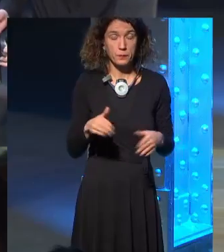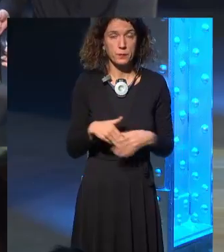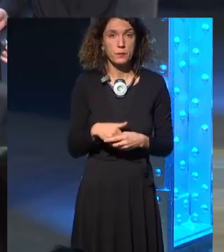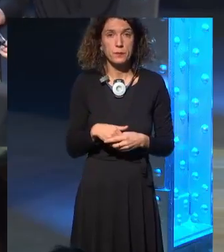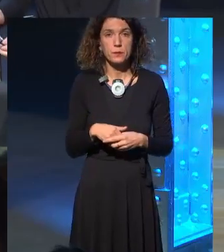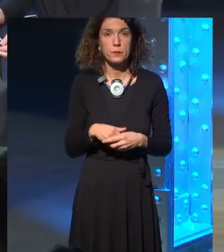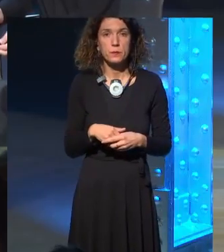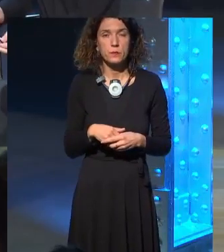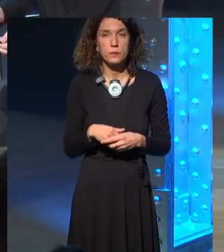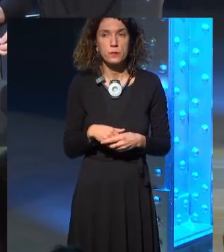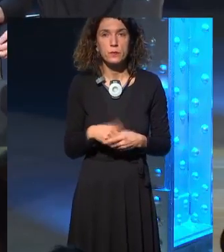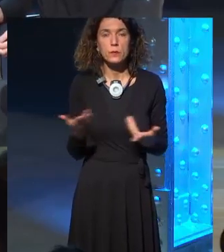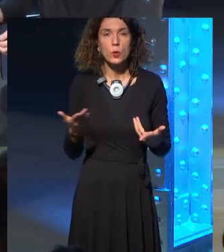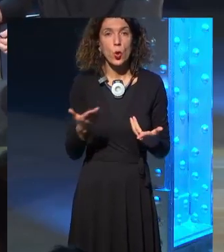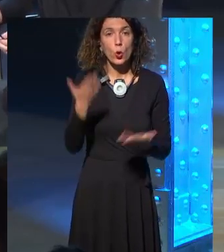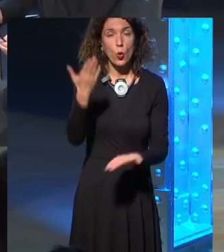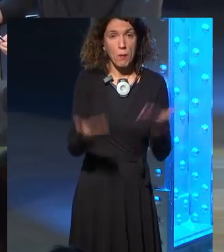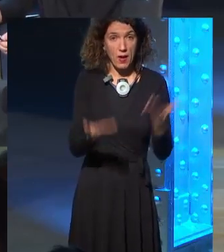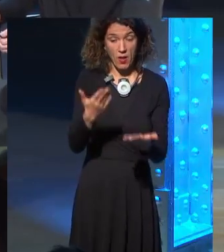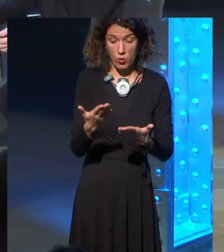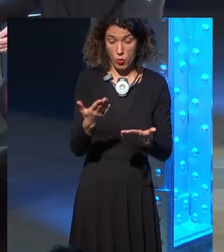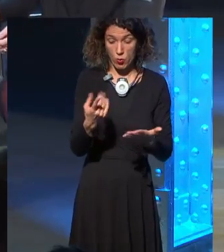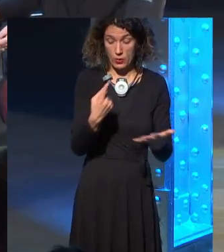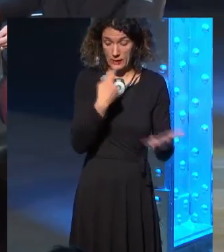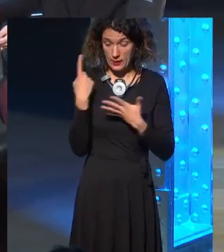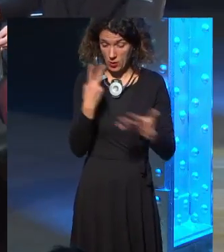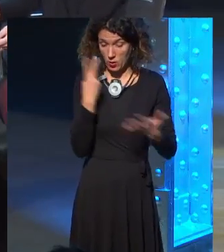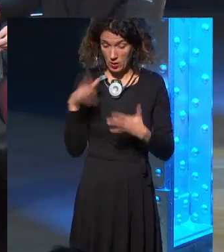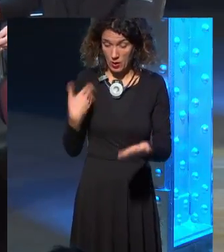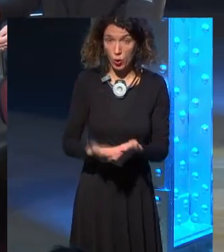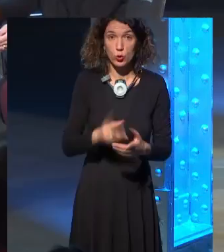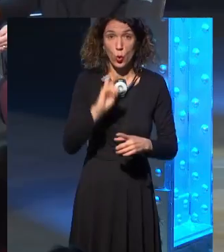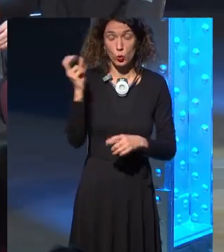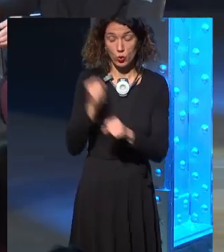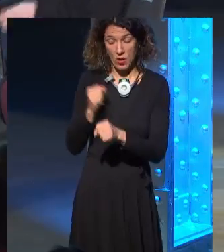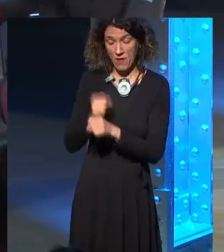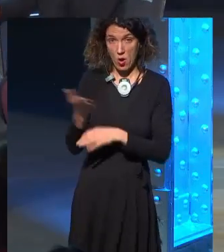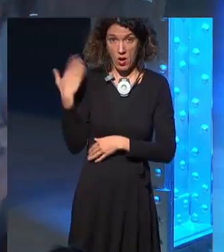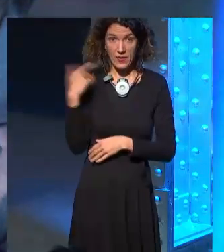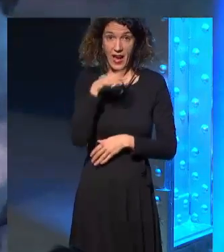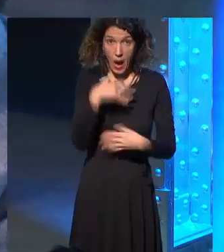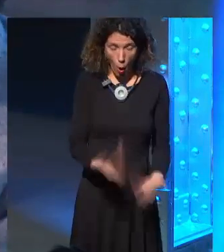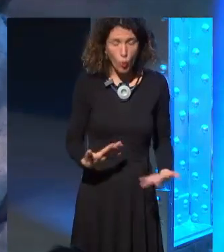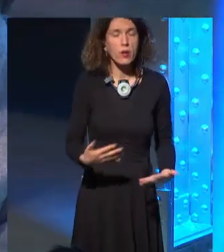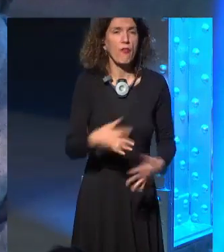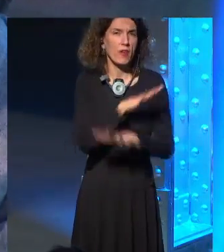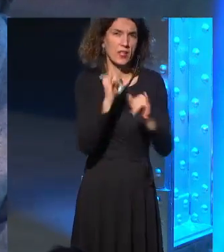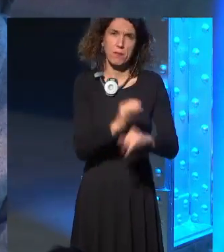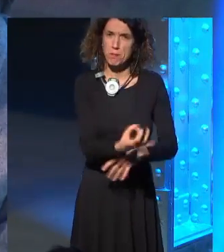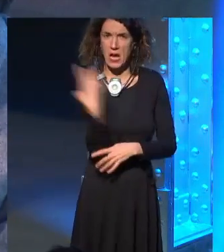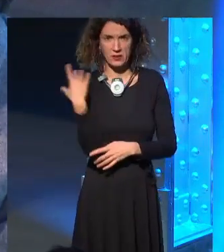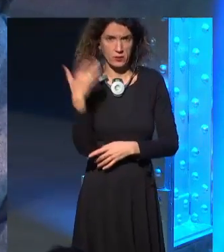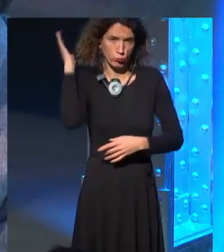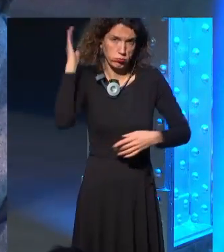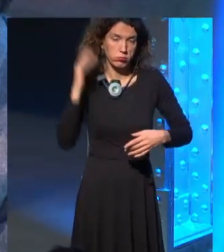I can see now compared to earlier, 6-7 years ago when I was doing another job, I am significantly happier today.